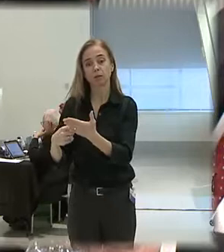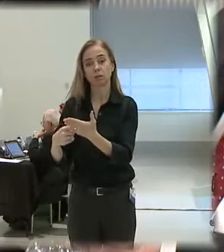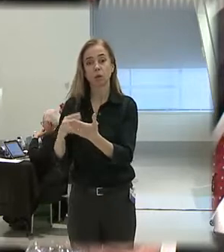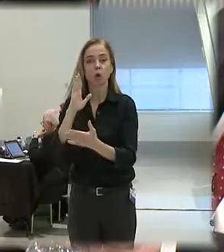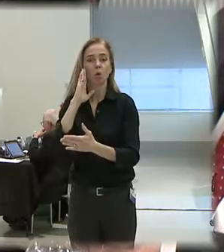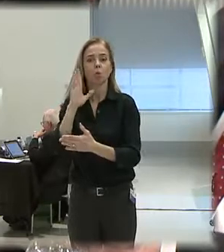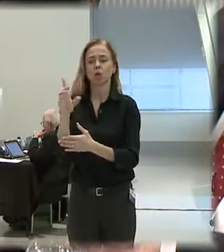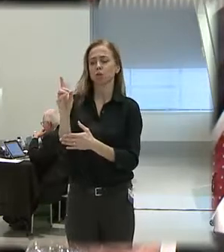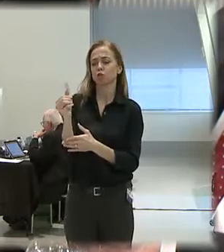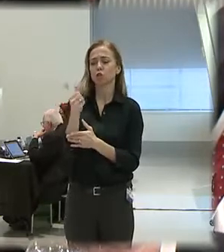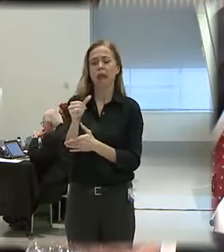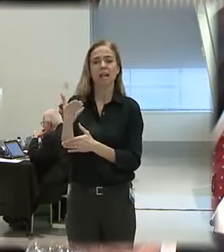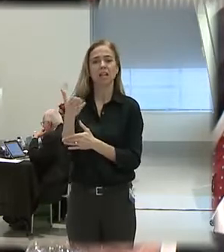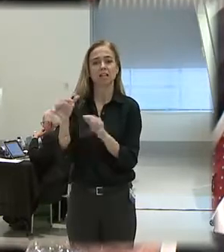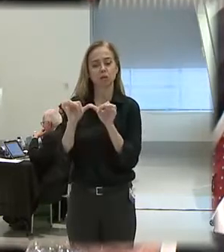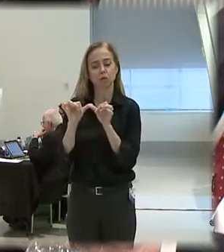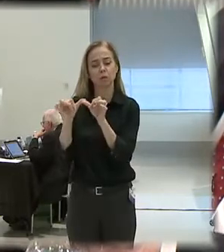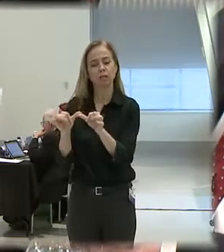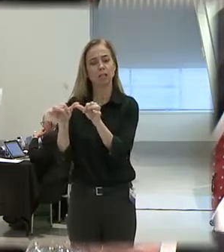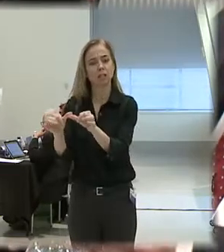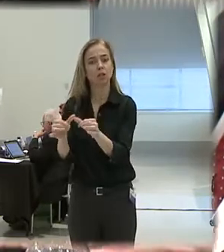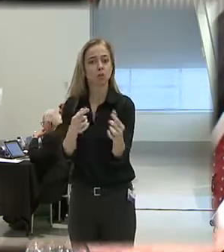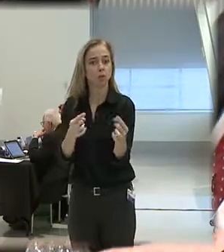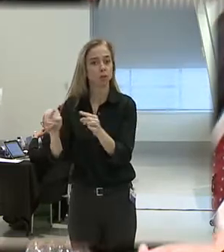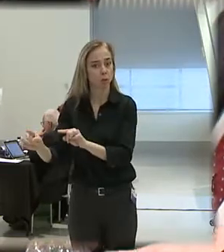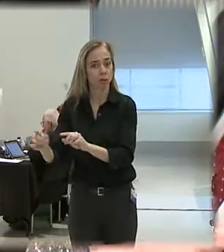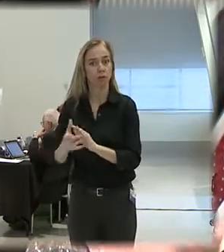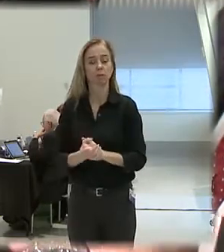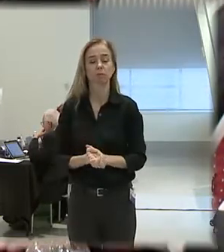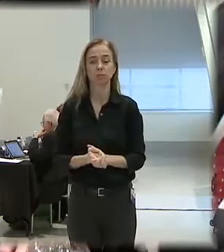do anything to continue what's going on.